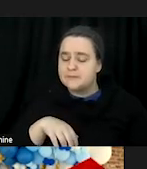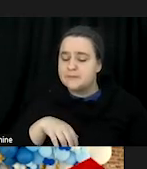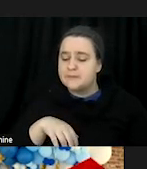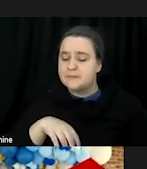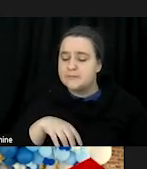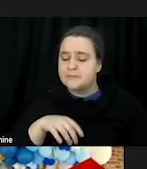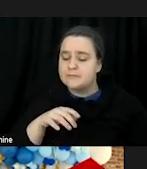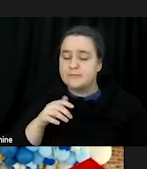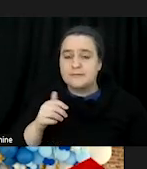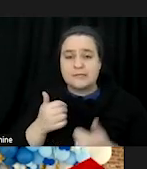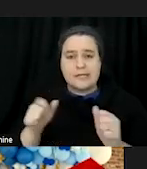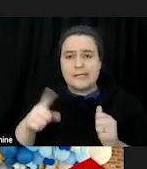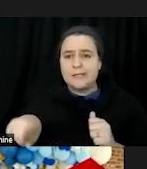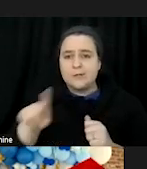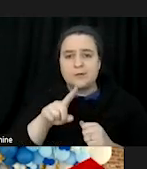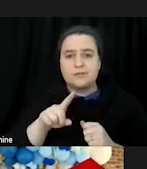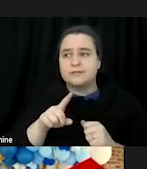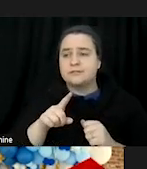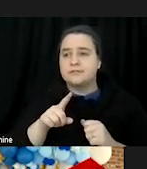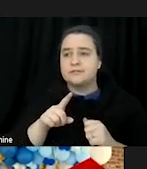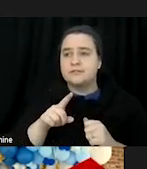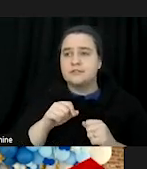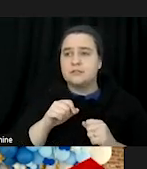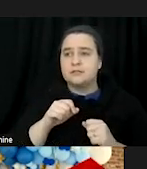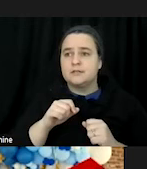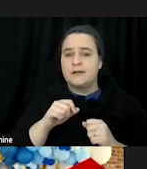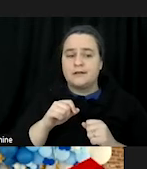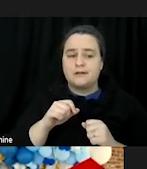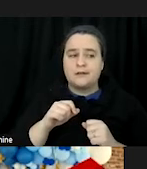if there was anything that you guys were